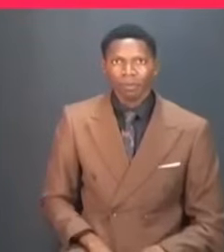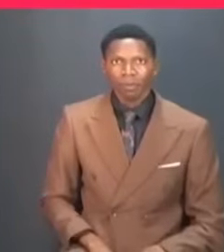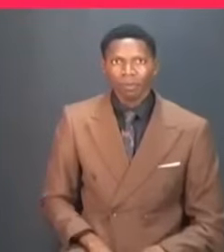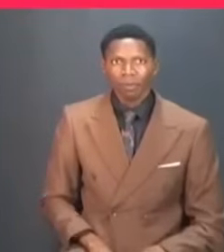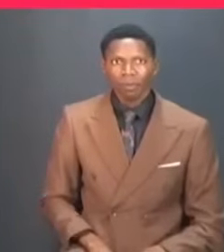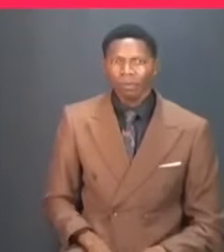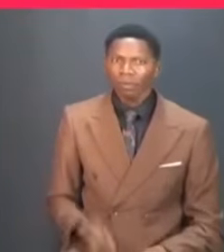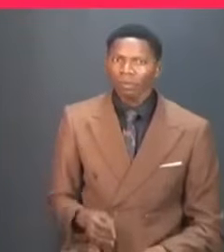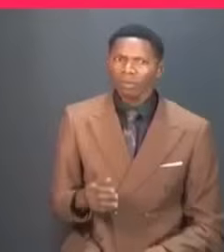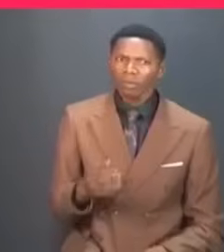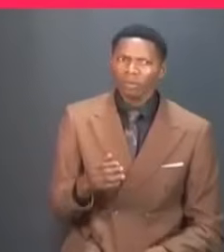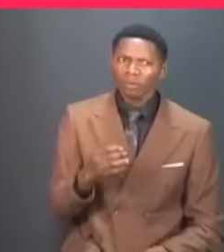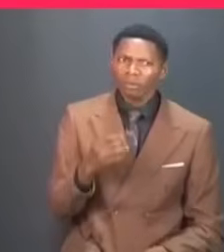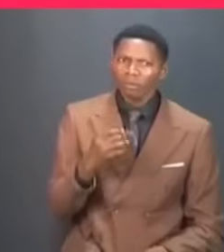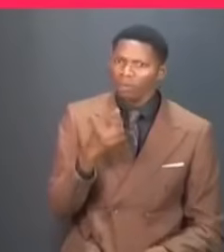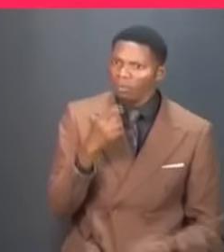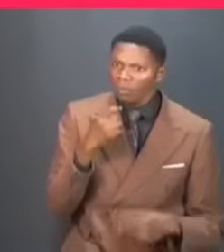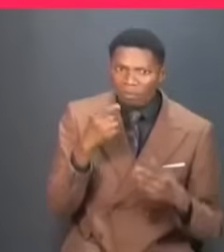who is the most senior?